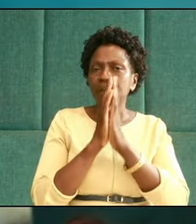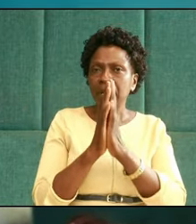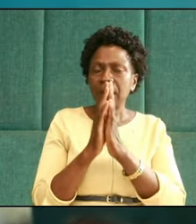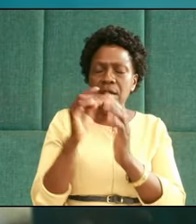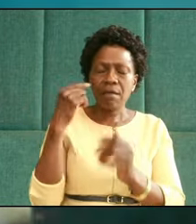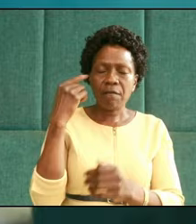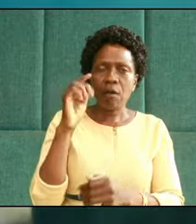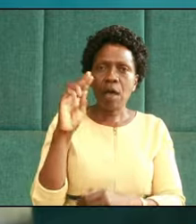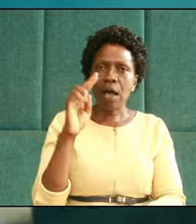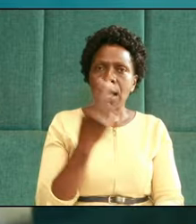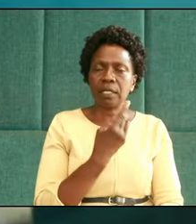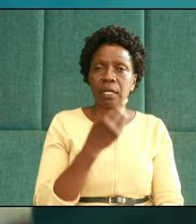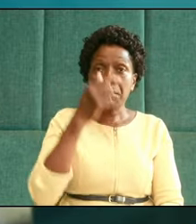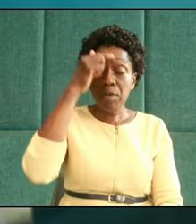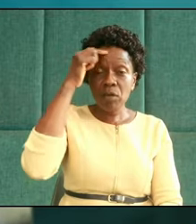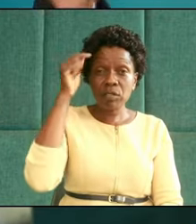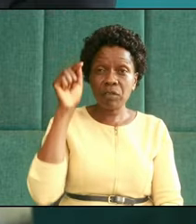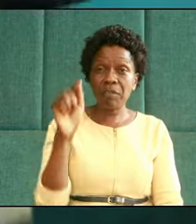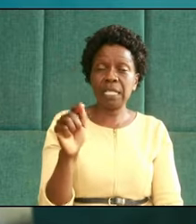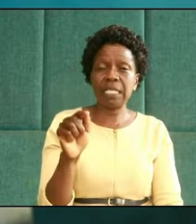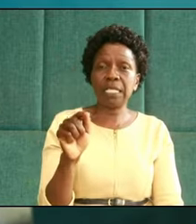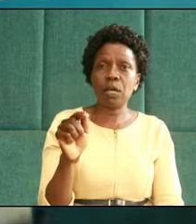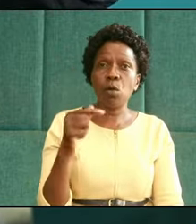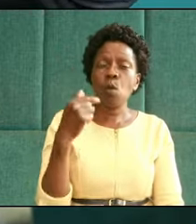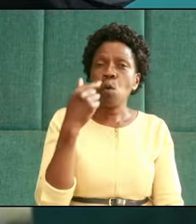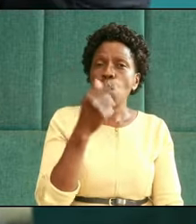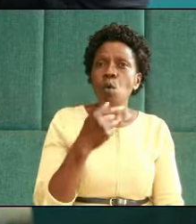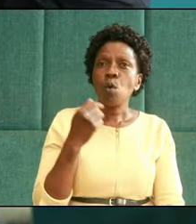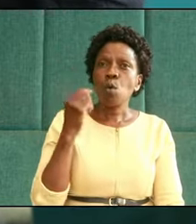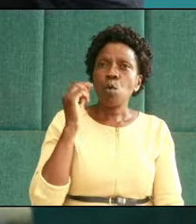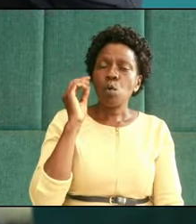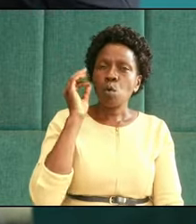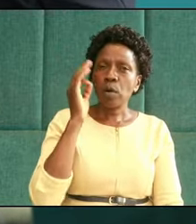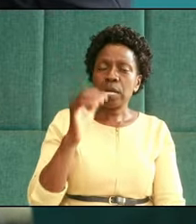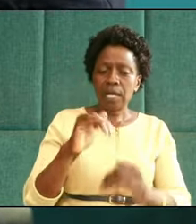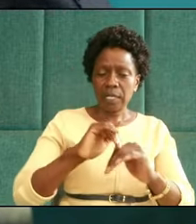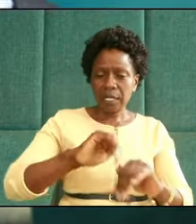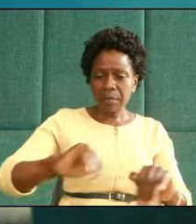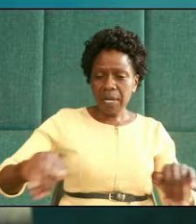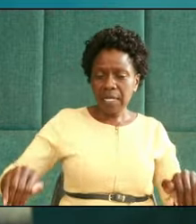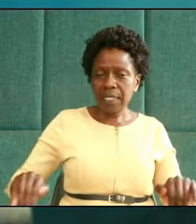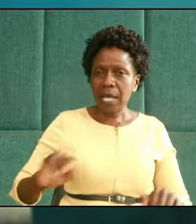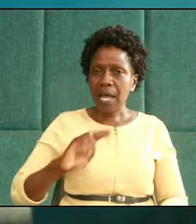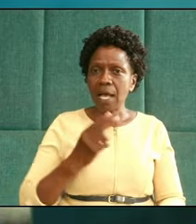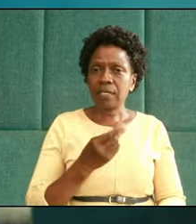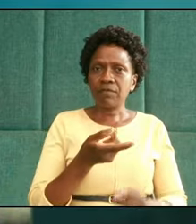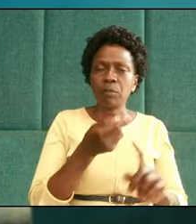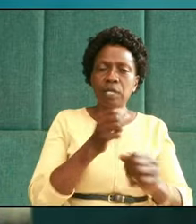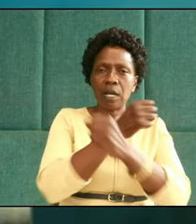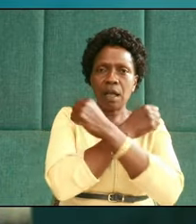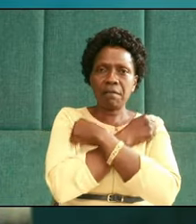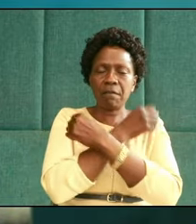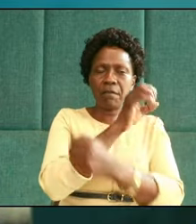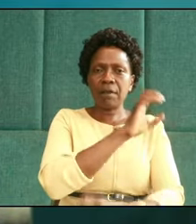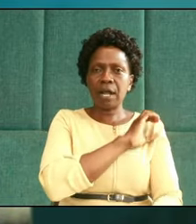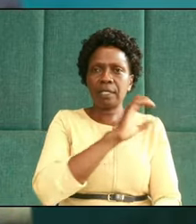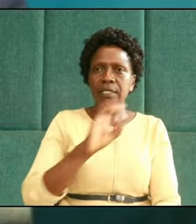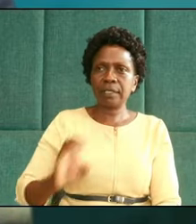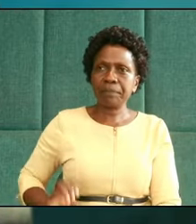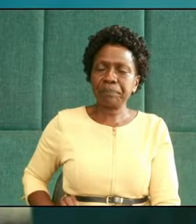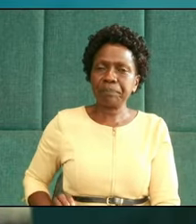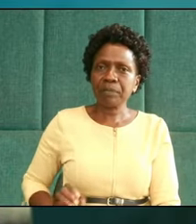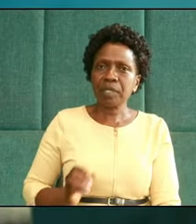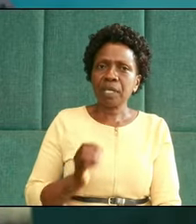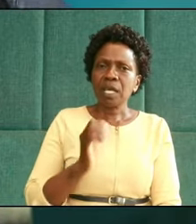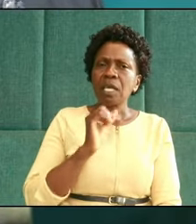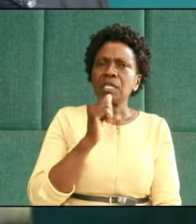us. Because of these things, who shall separate us from the love of Christ? He's not talking